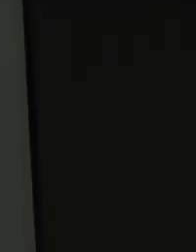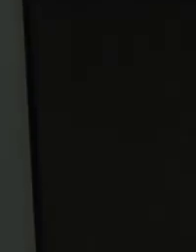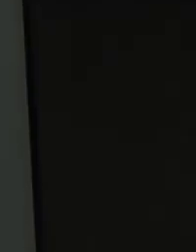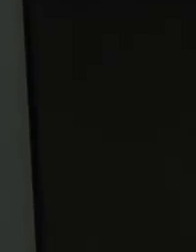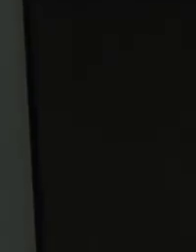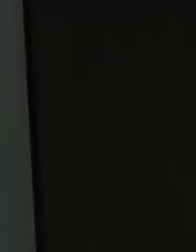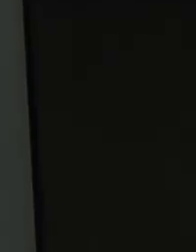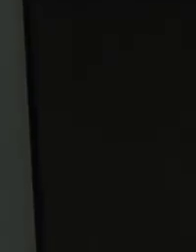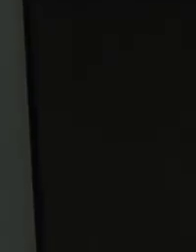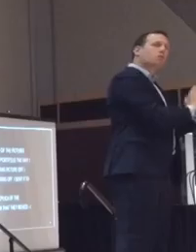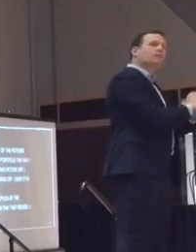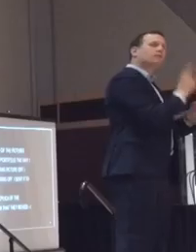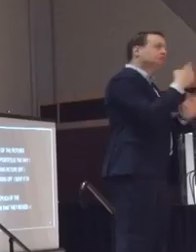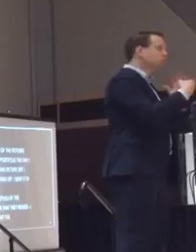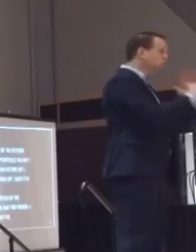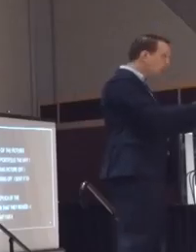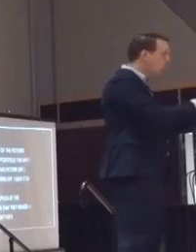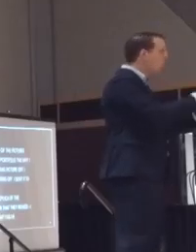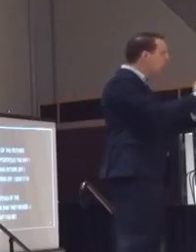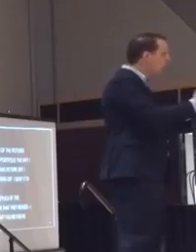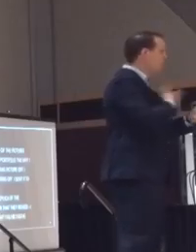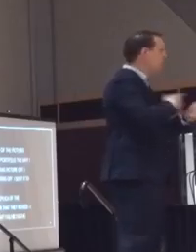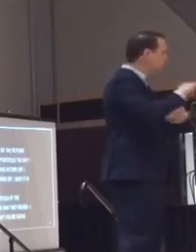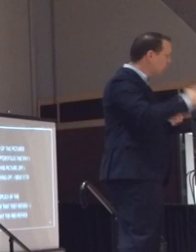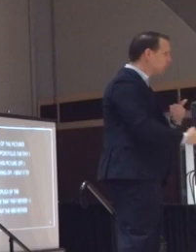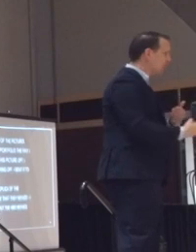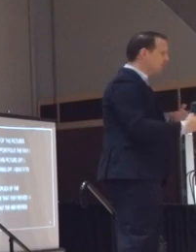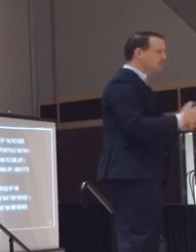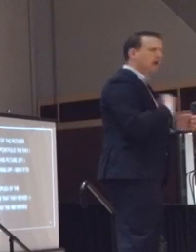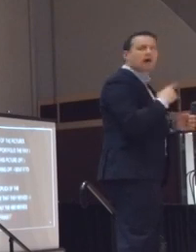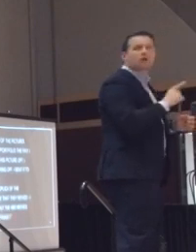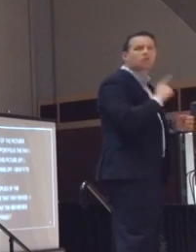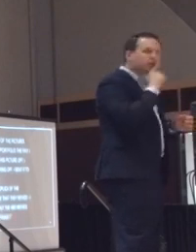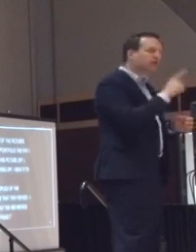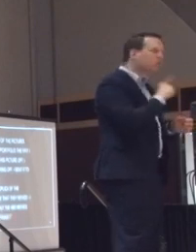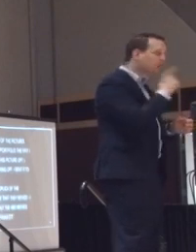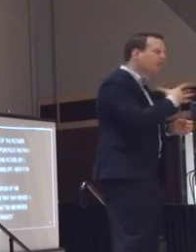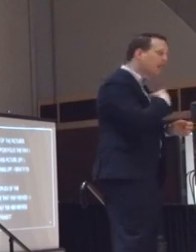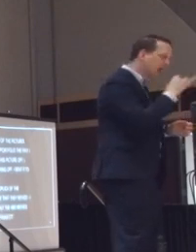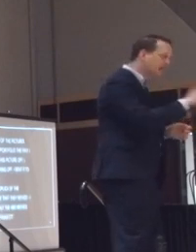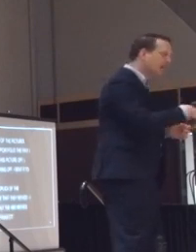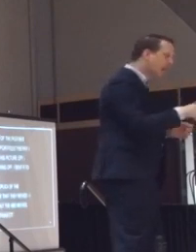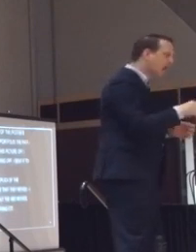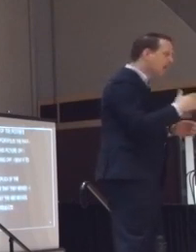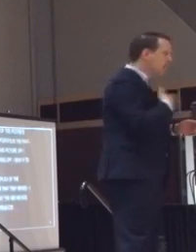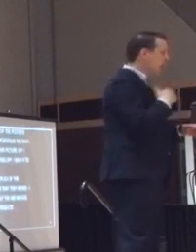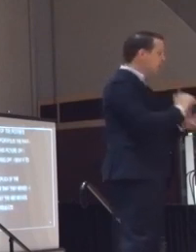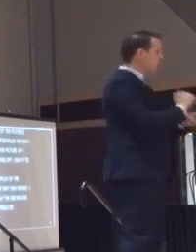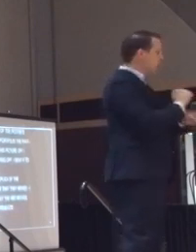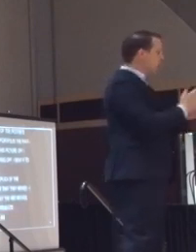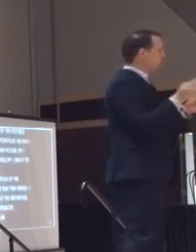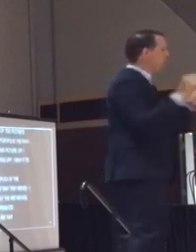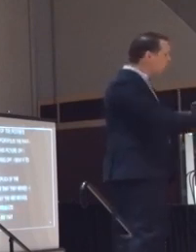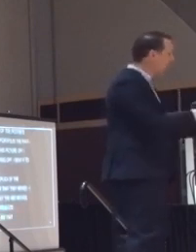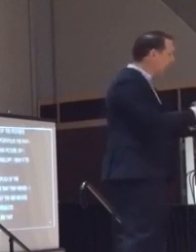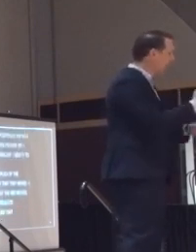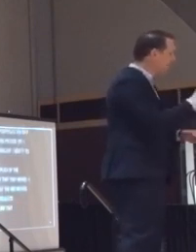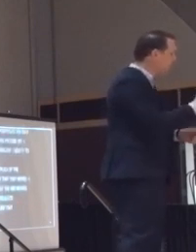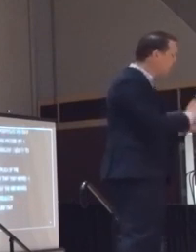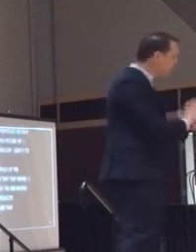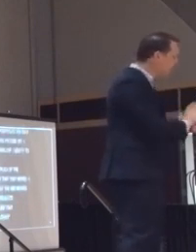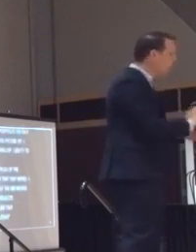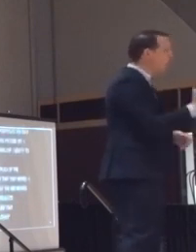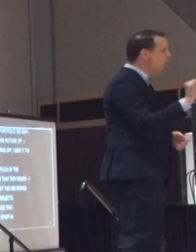movie showed all of my projects. I really, really liked that. It got my work stuff in there. It